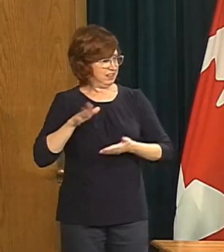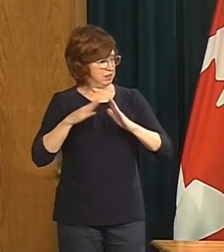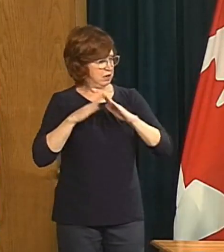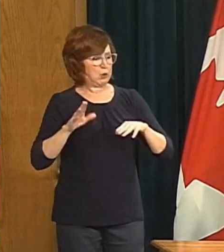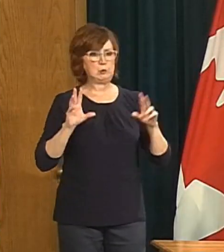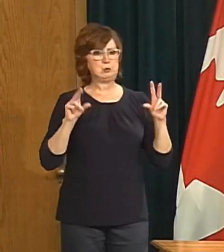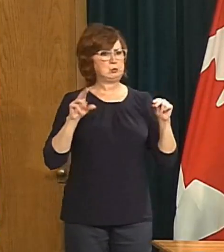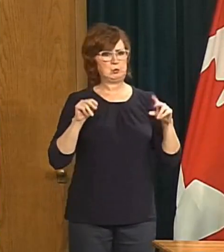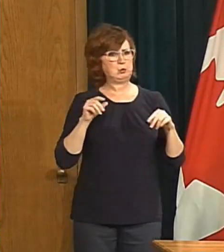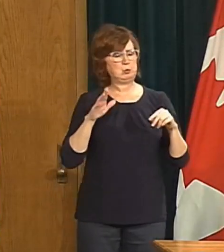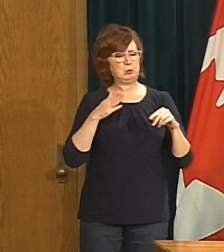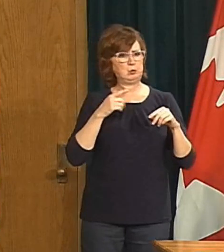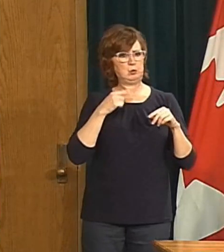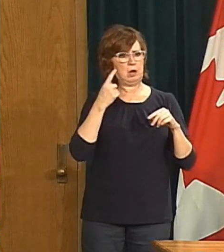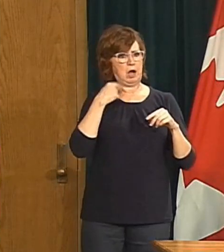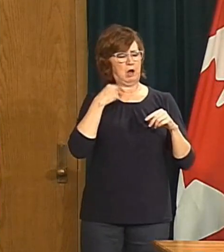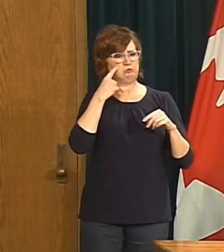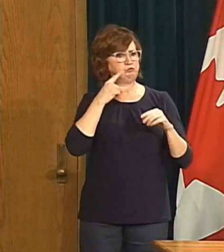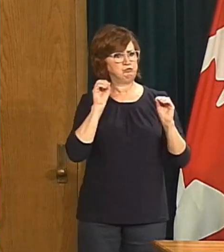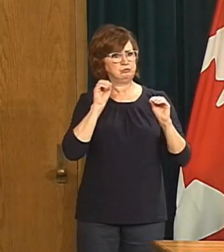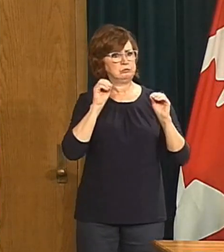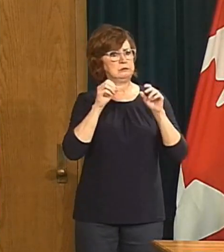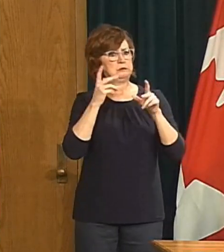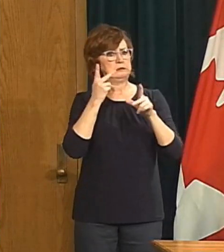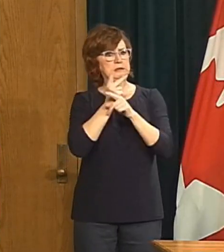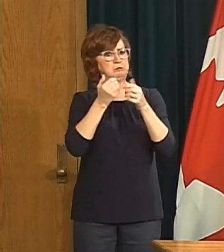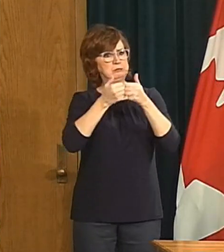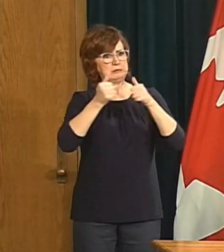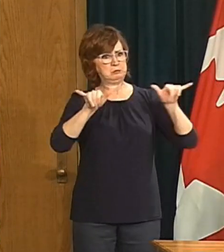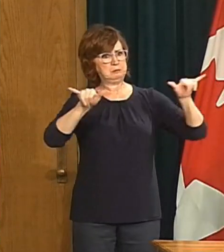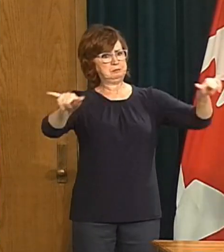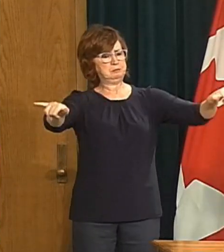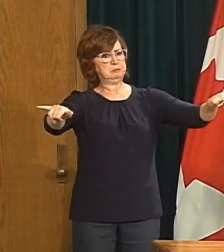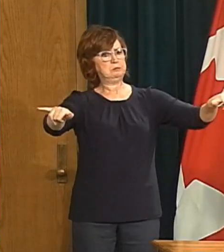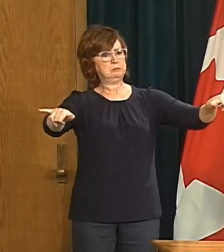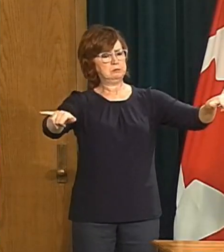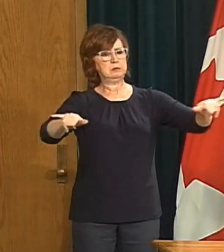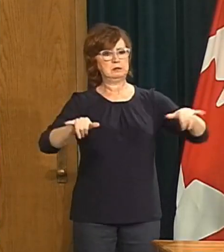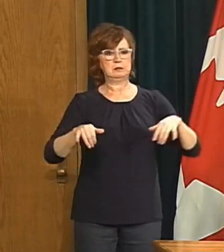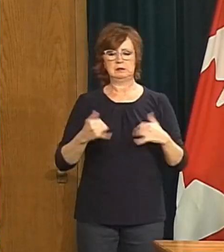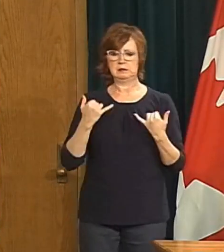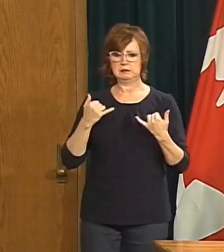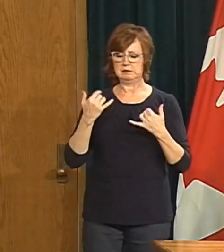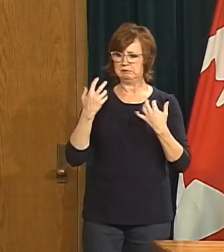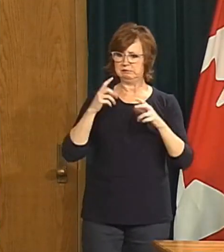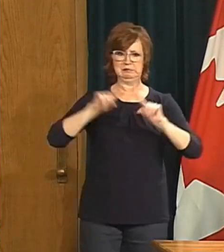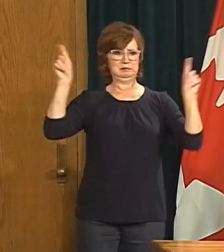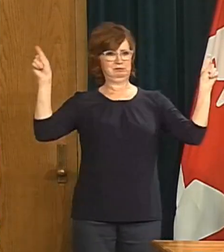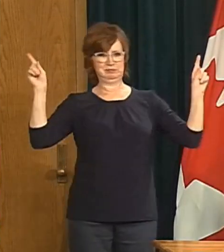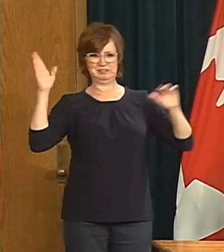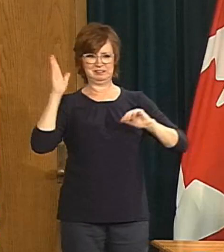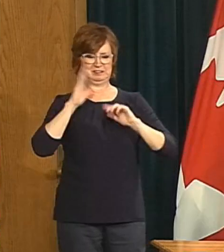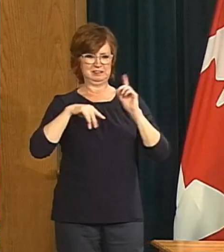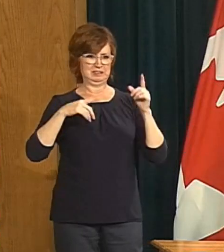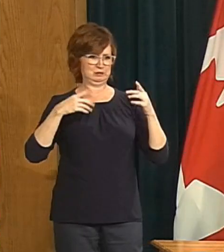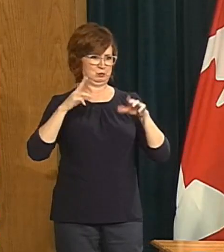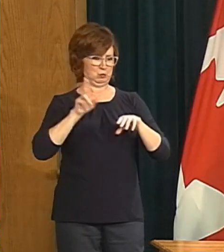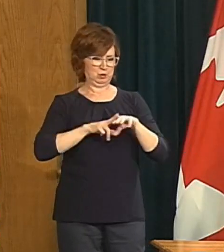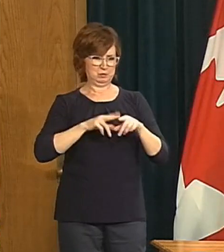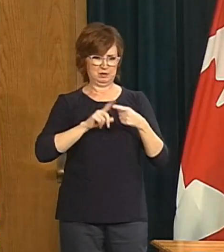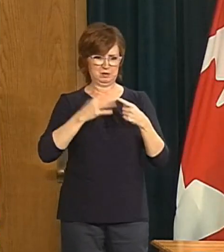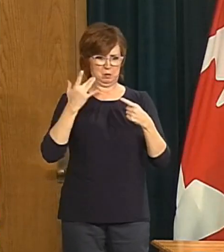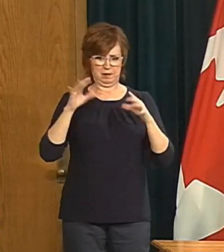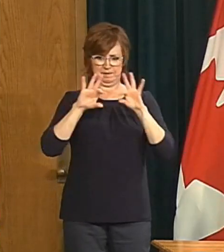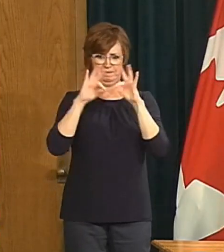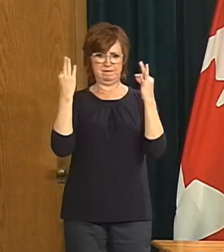in Saskatchewan, to not come together at these times of family celebration and religious celebration,